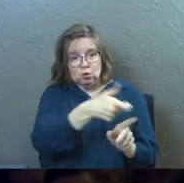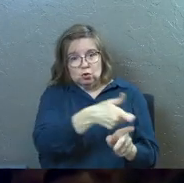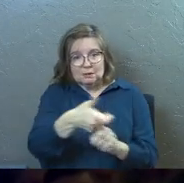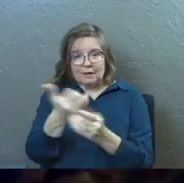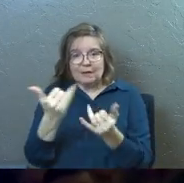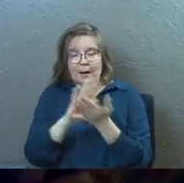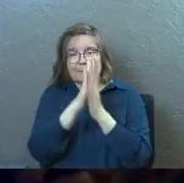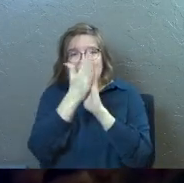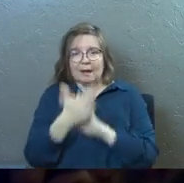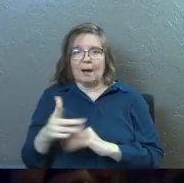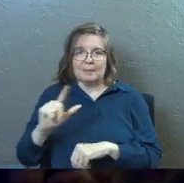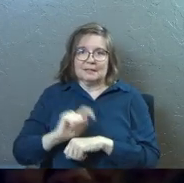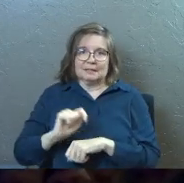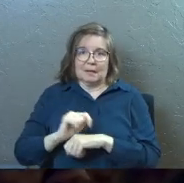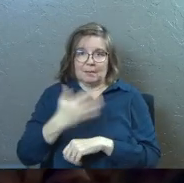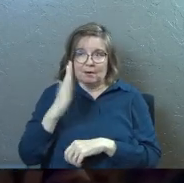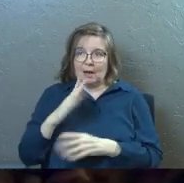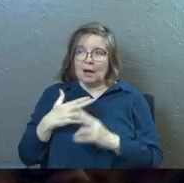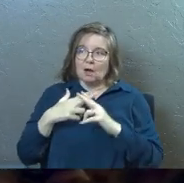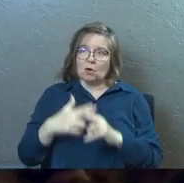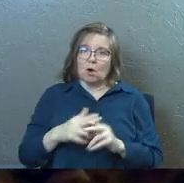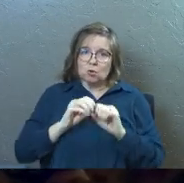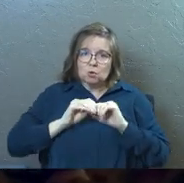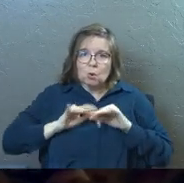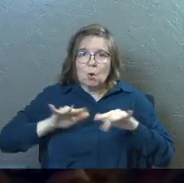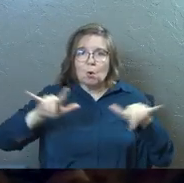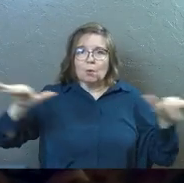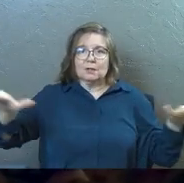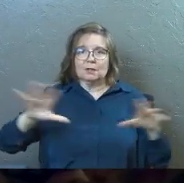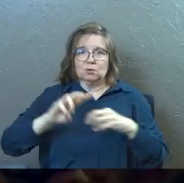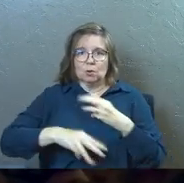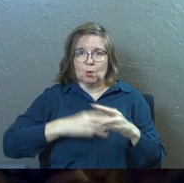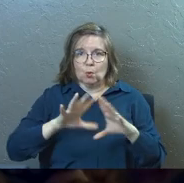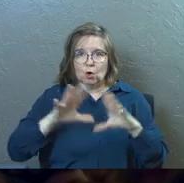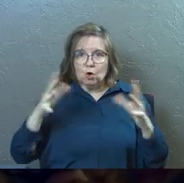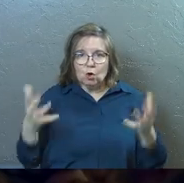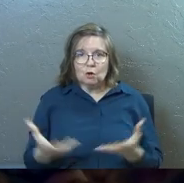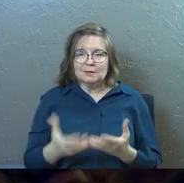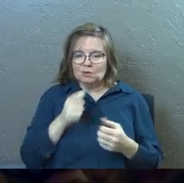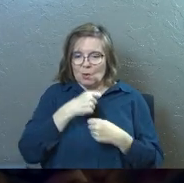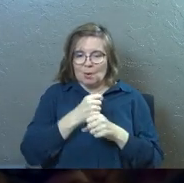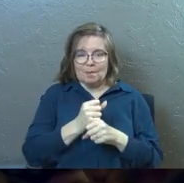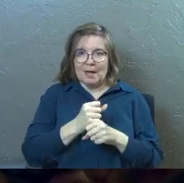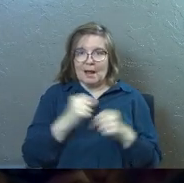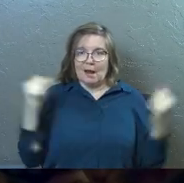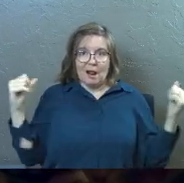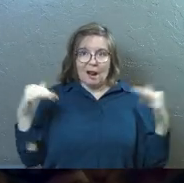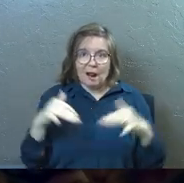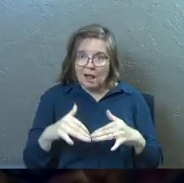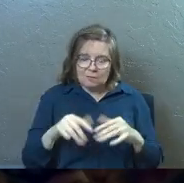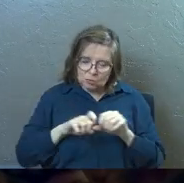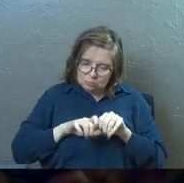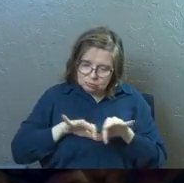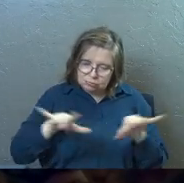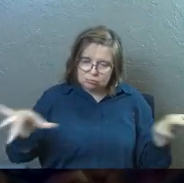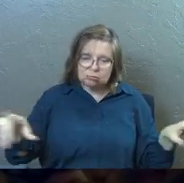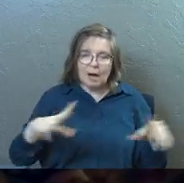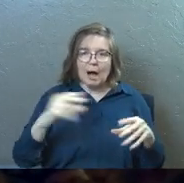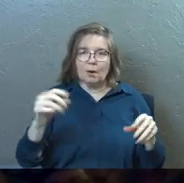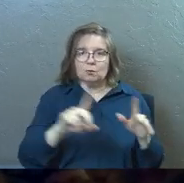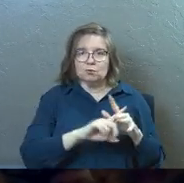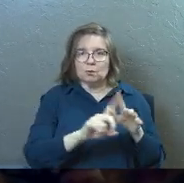God. And I call you to go into the world. Don't make the prodigals come to you. You go to the